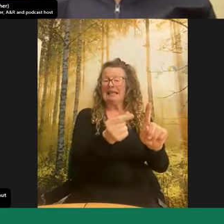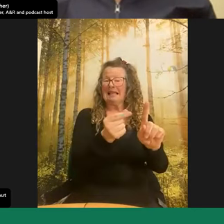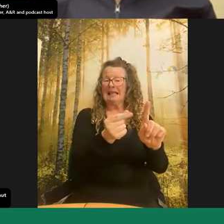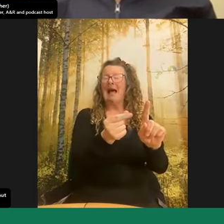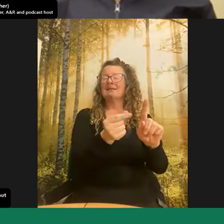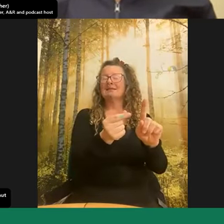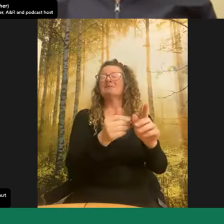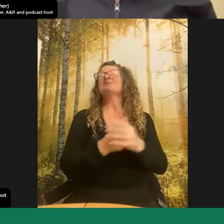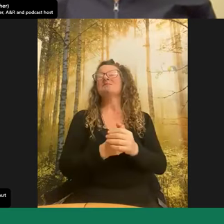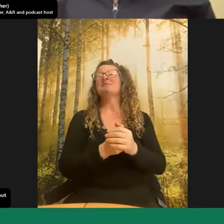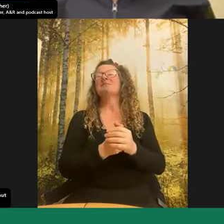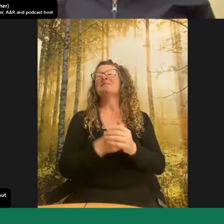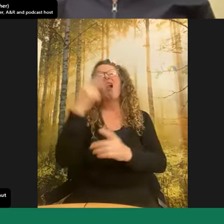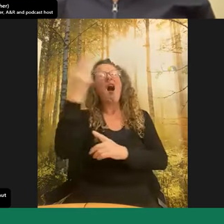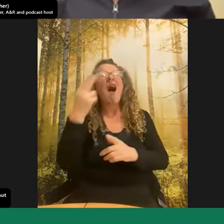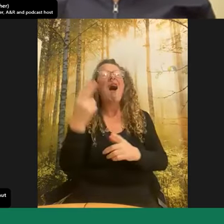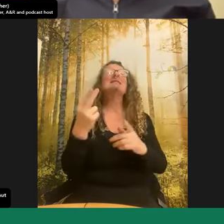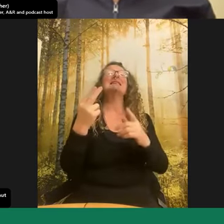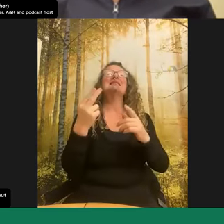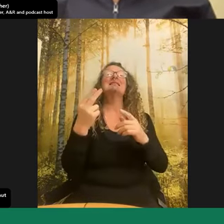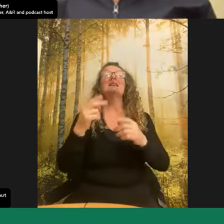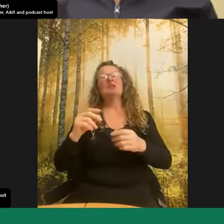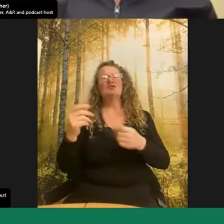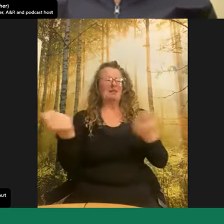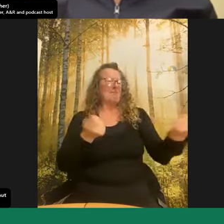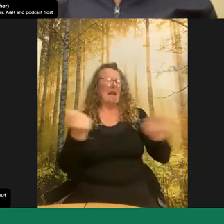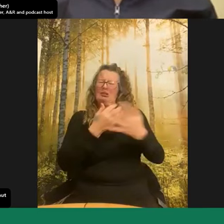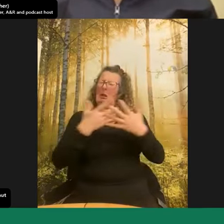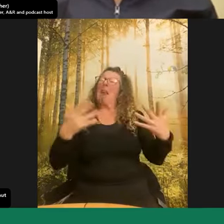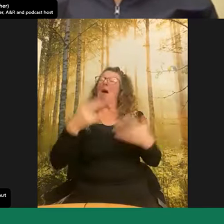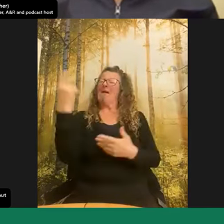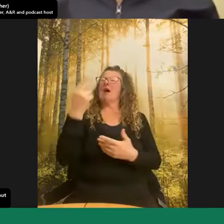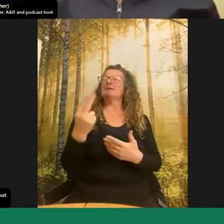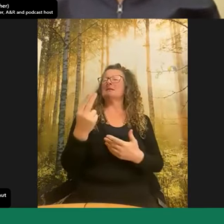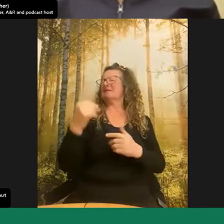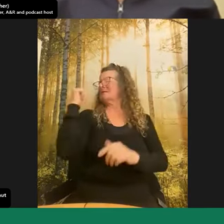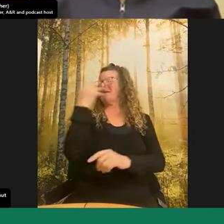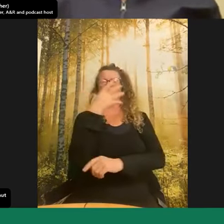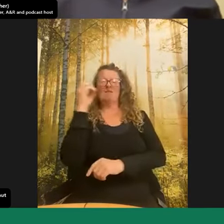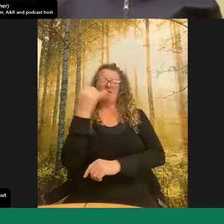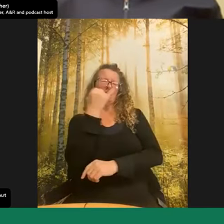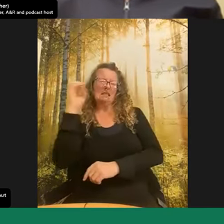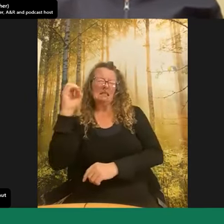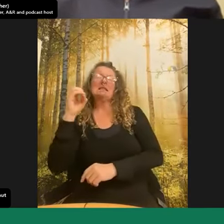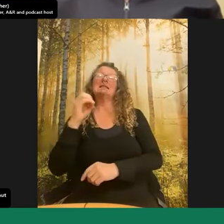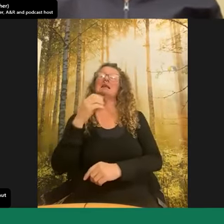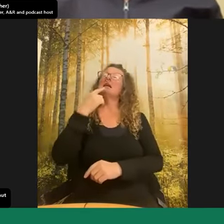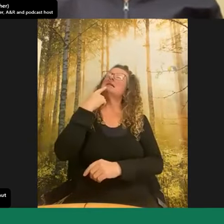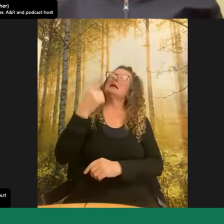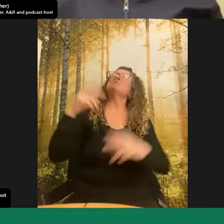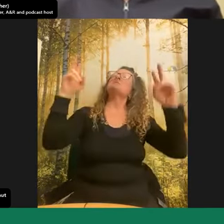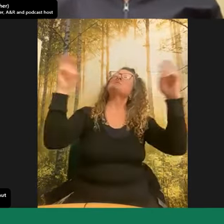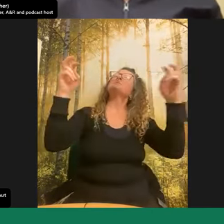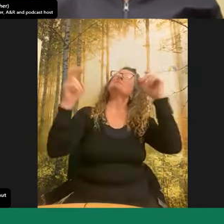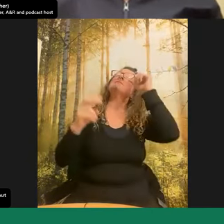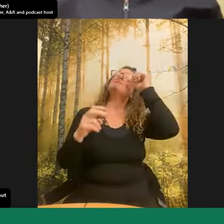and artists, she managed a lot of artists and stuff in the 50s and 60s. And she said that there